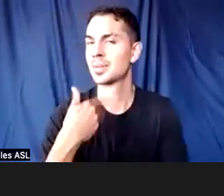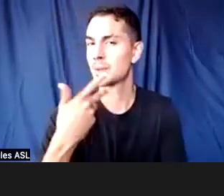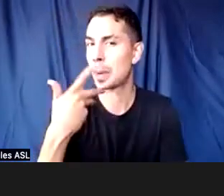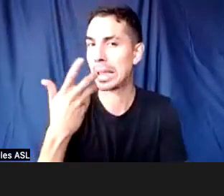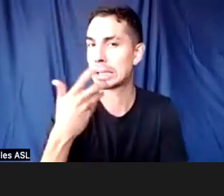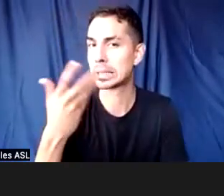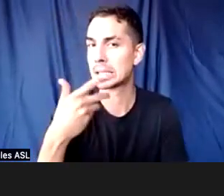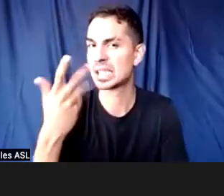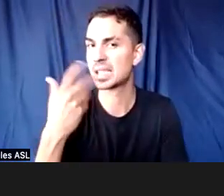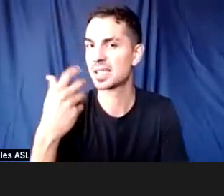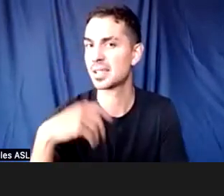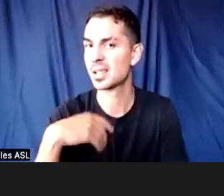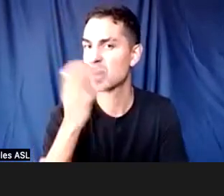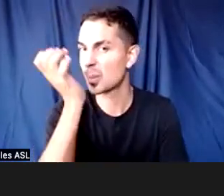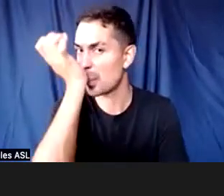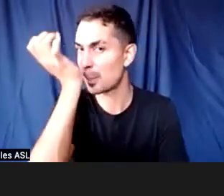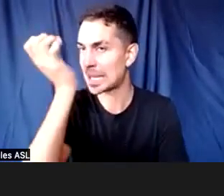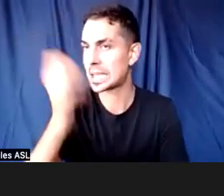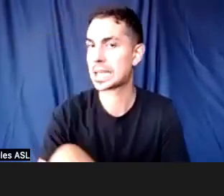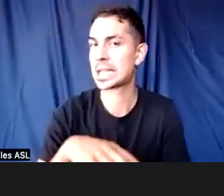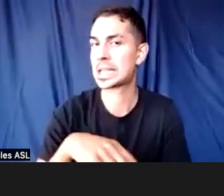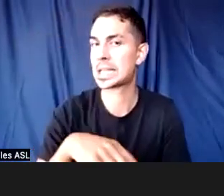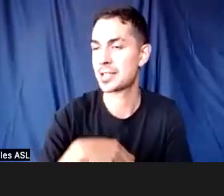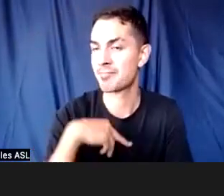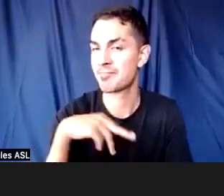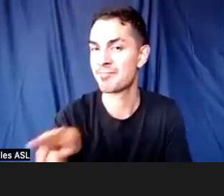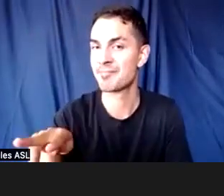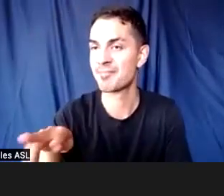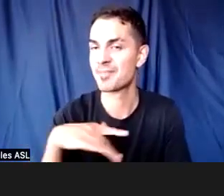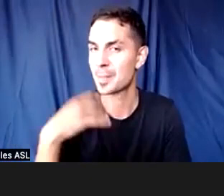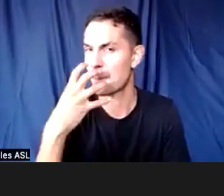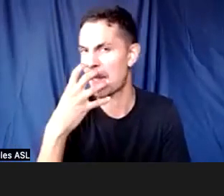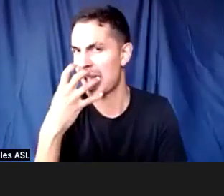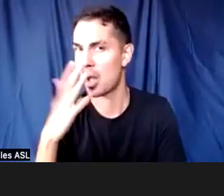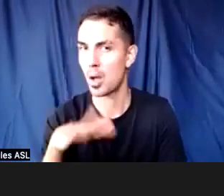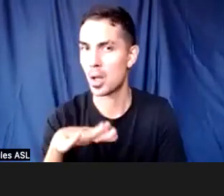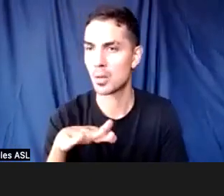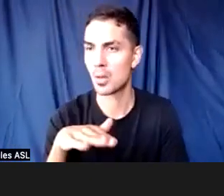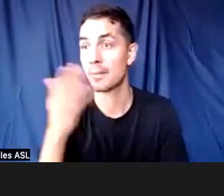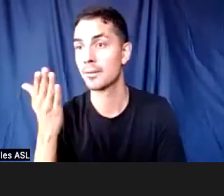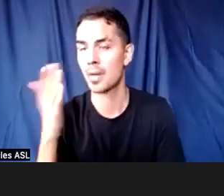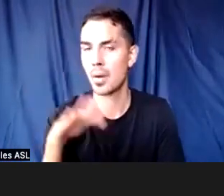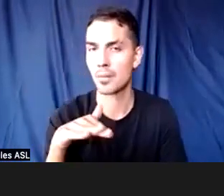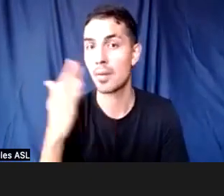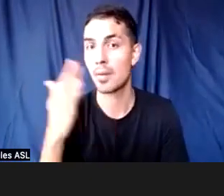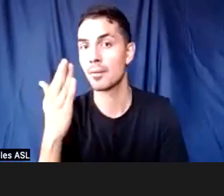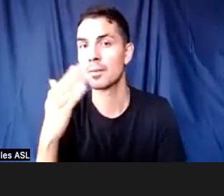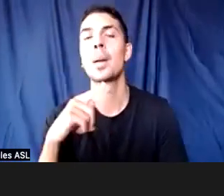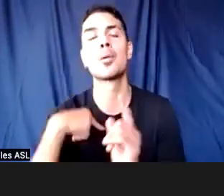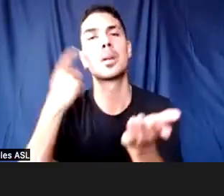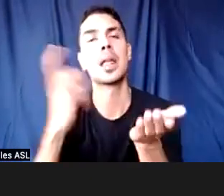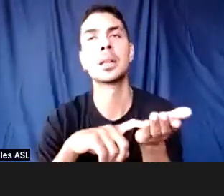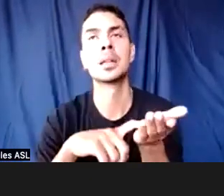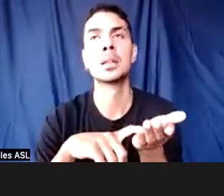why. I'll feel mad throughout, like on and off, when I realize, or when I see certain things, or